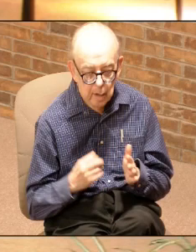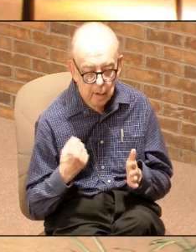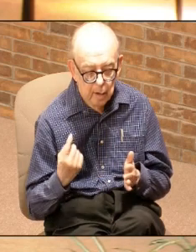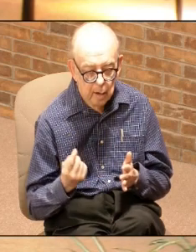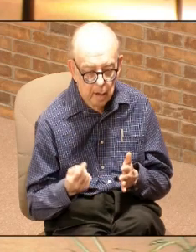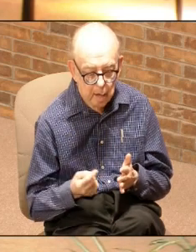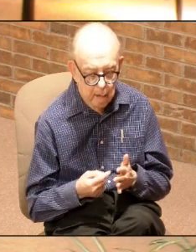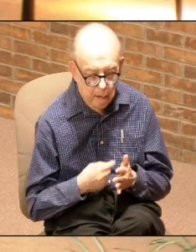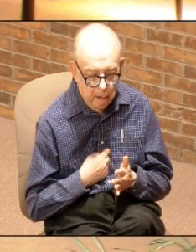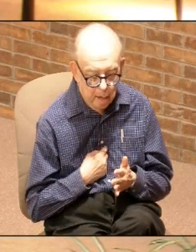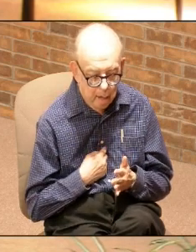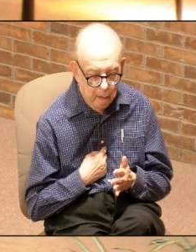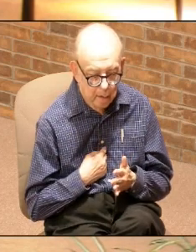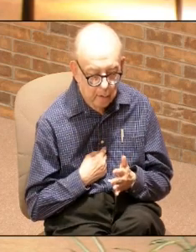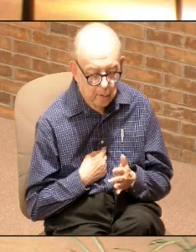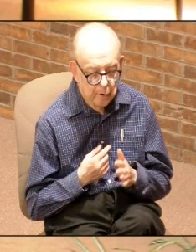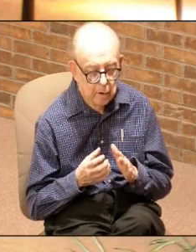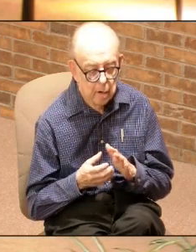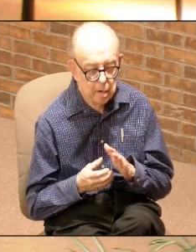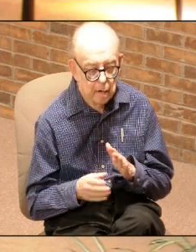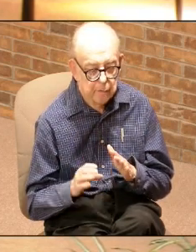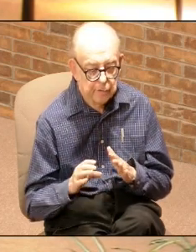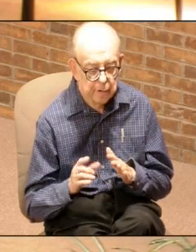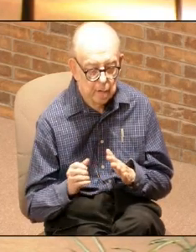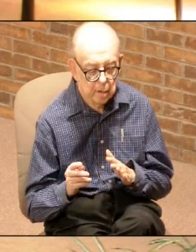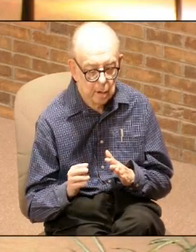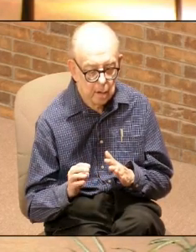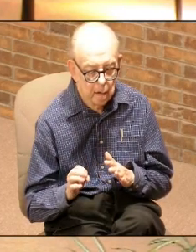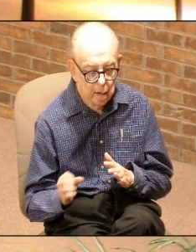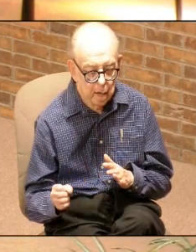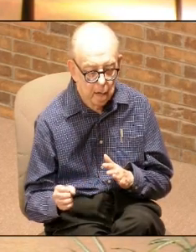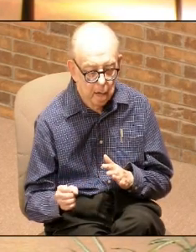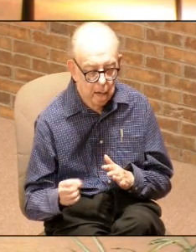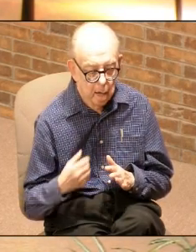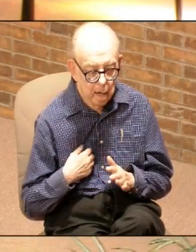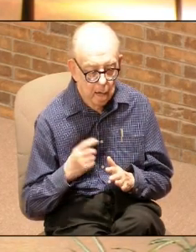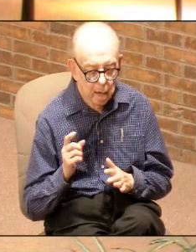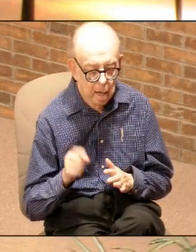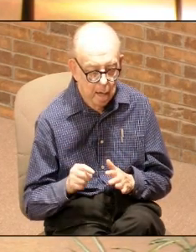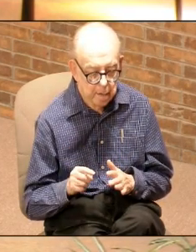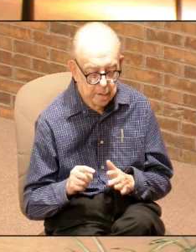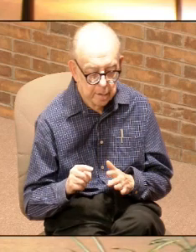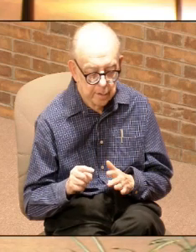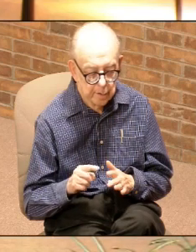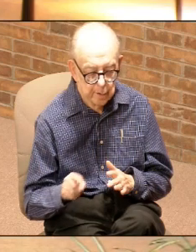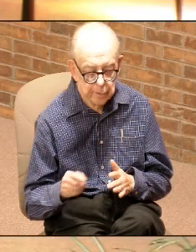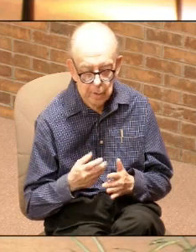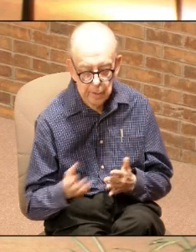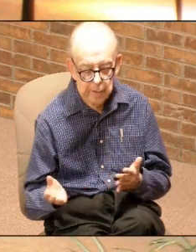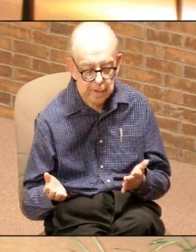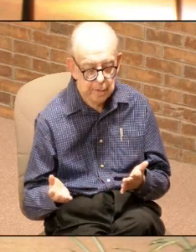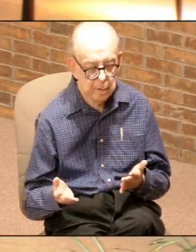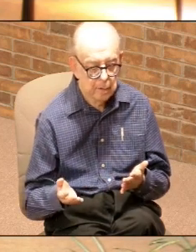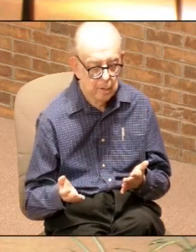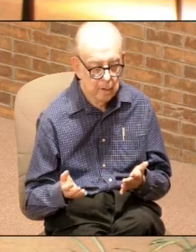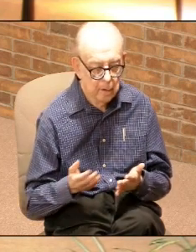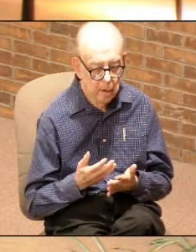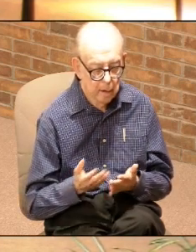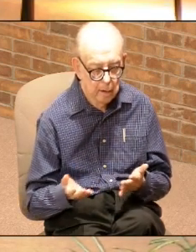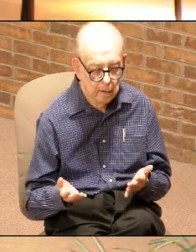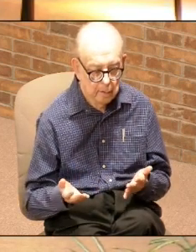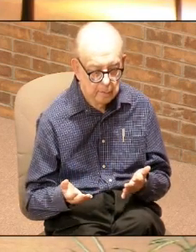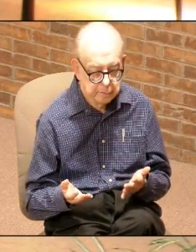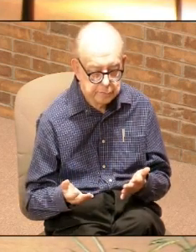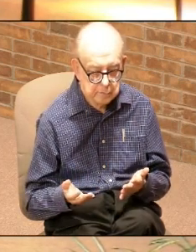we all are clones. I need those other things that are out there and those things that